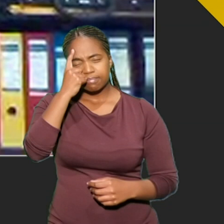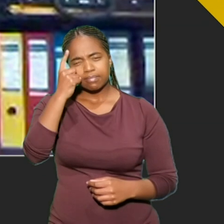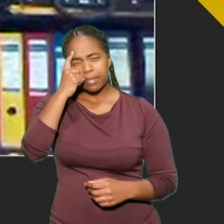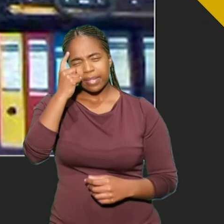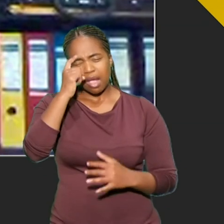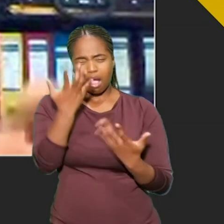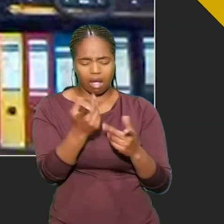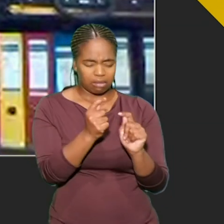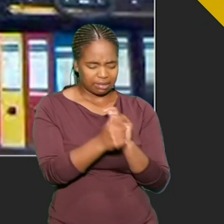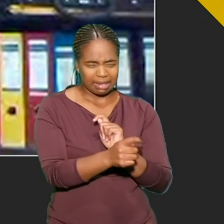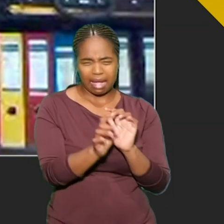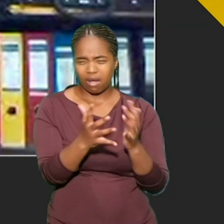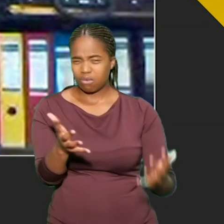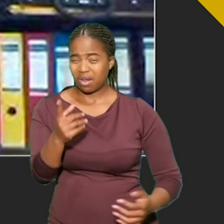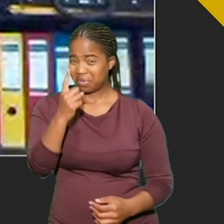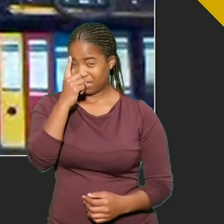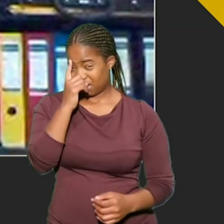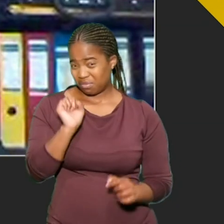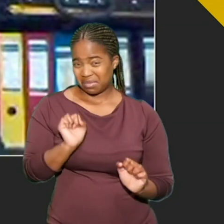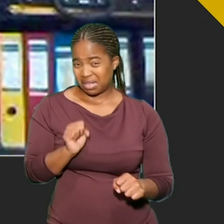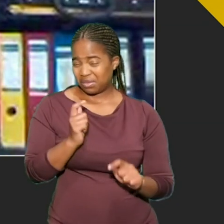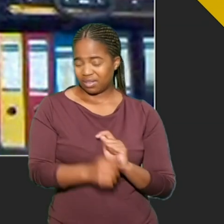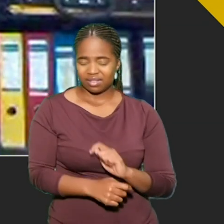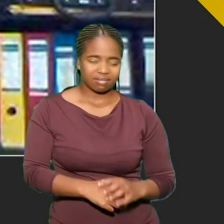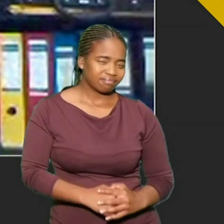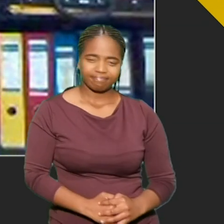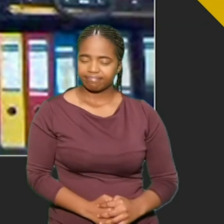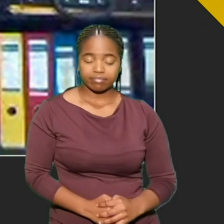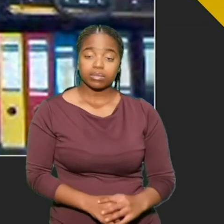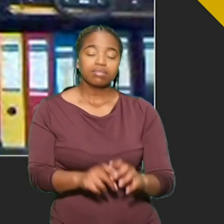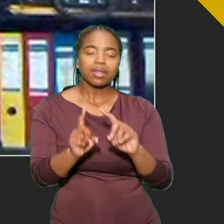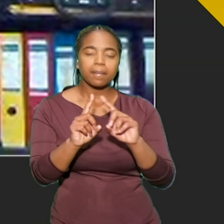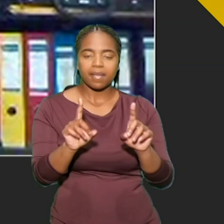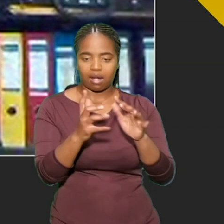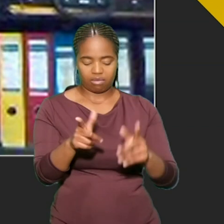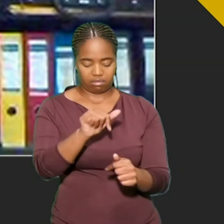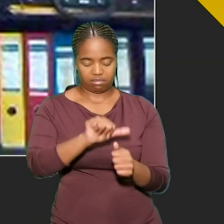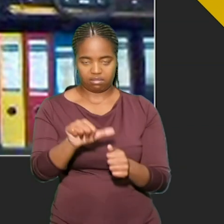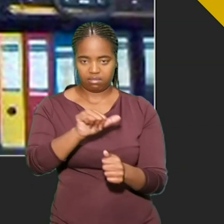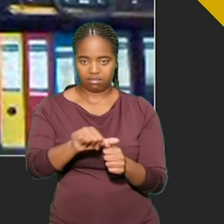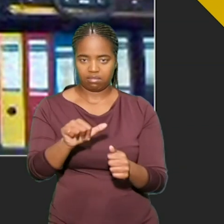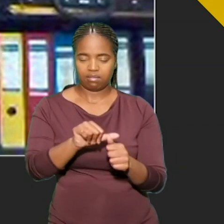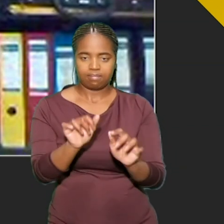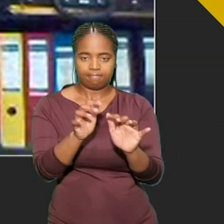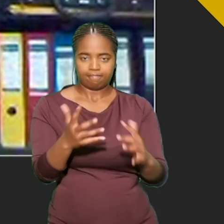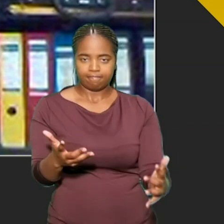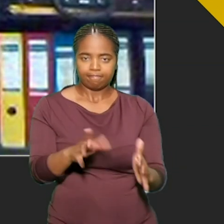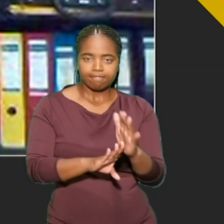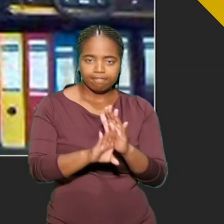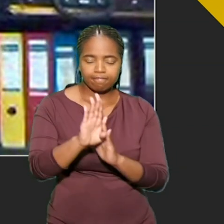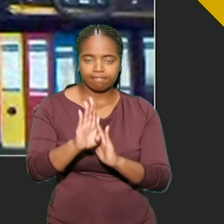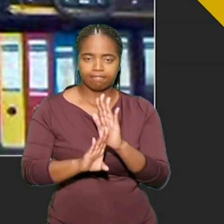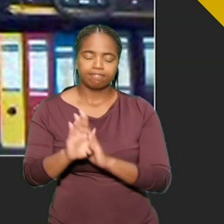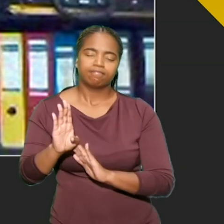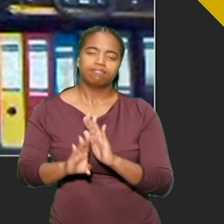change agenda. I don't think so, because we change. But we need to think about how do we make lives